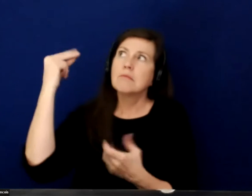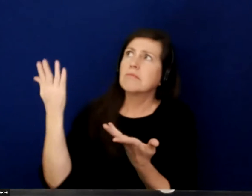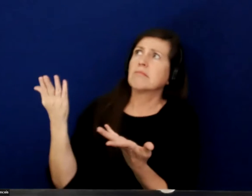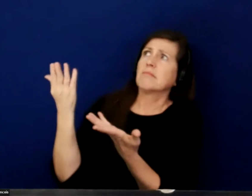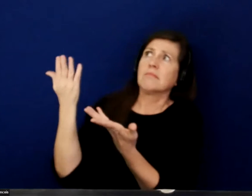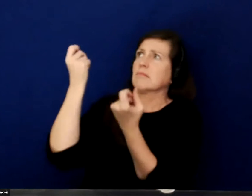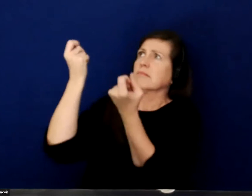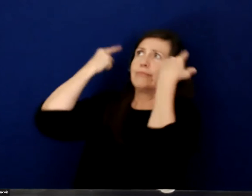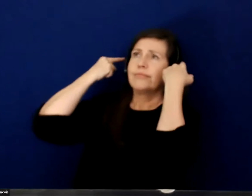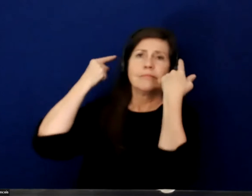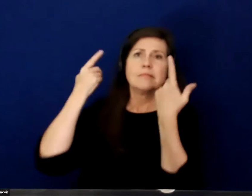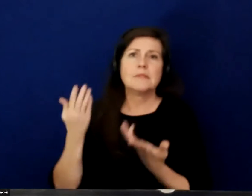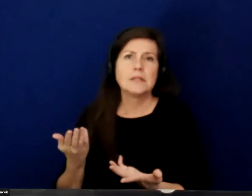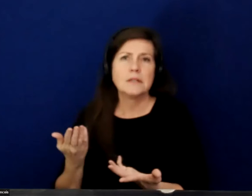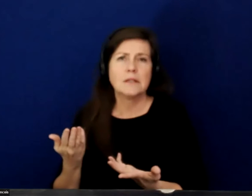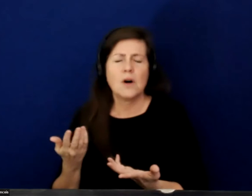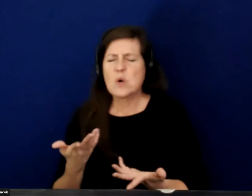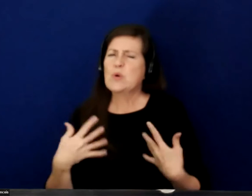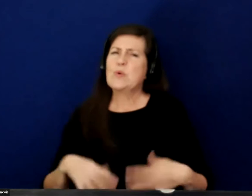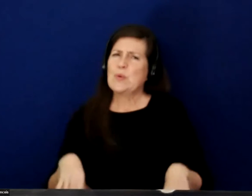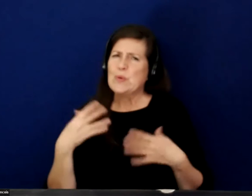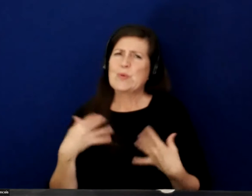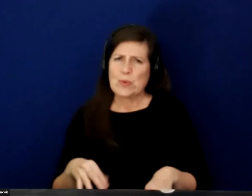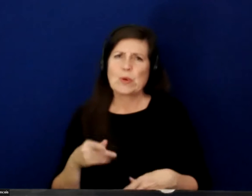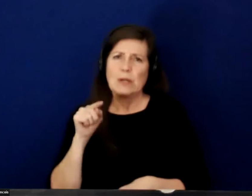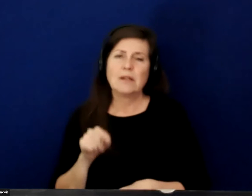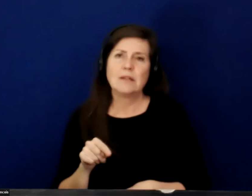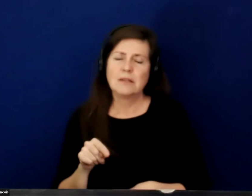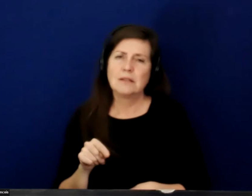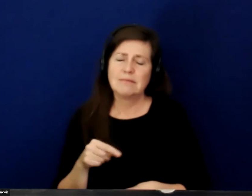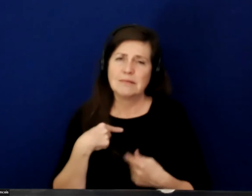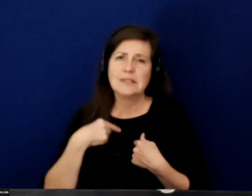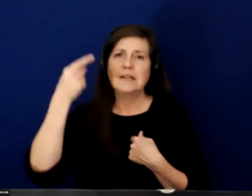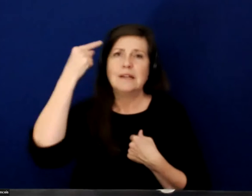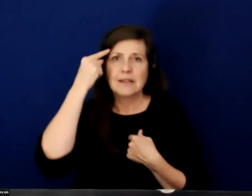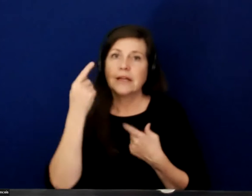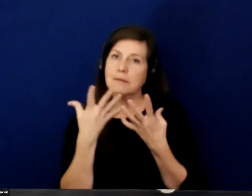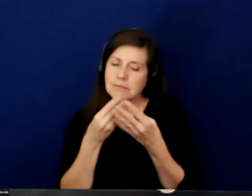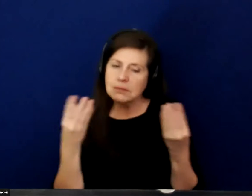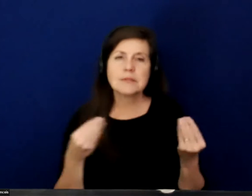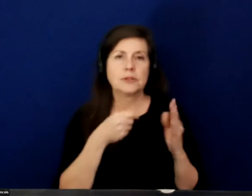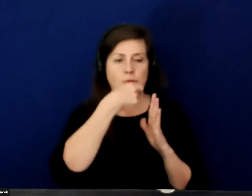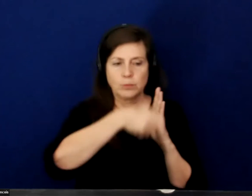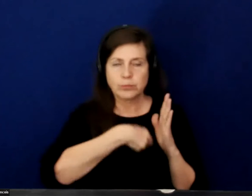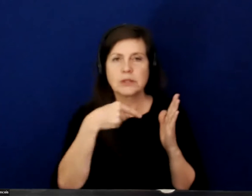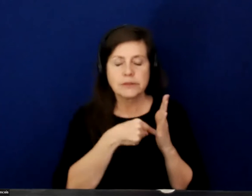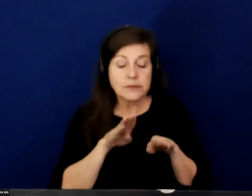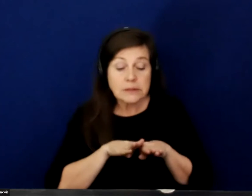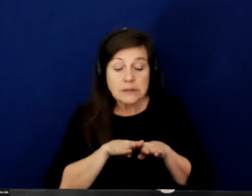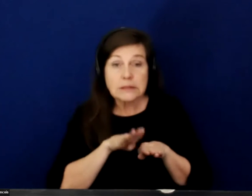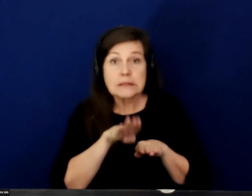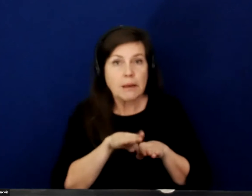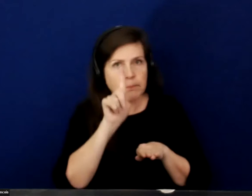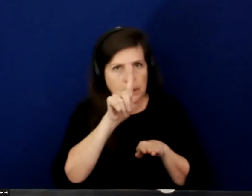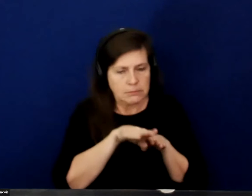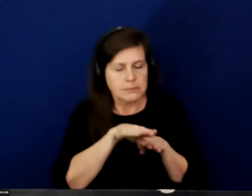we start doing something. So I think you should take many projects one step back